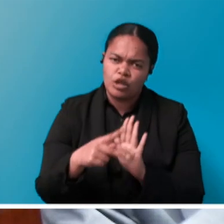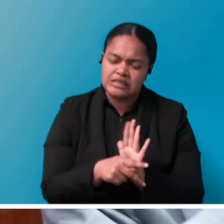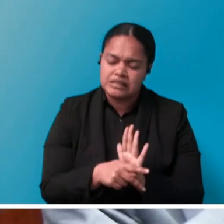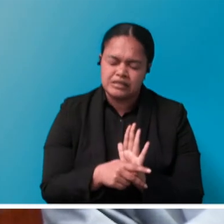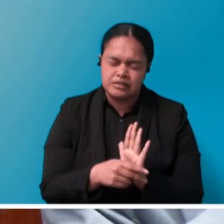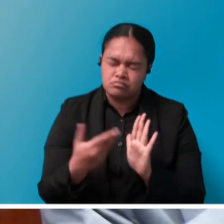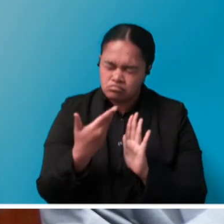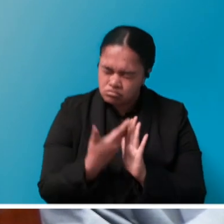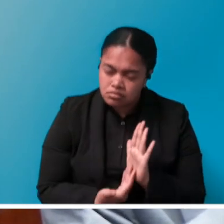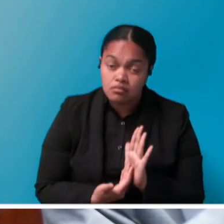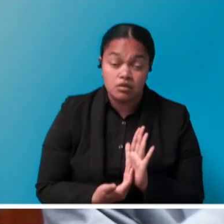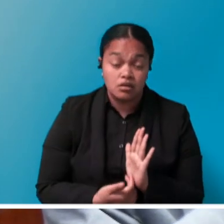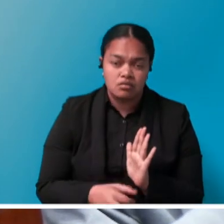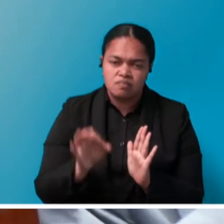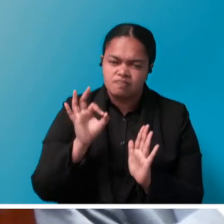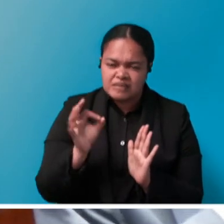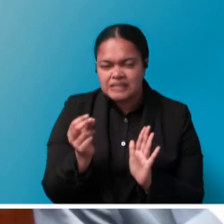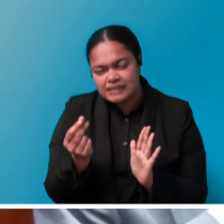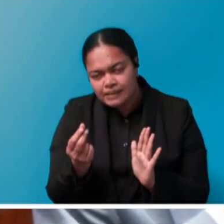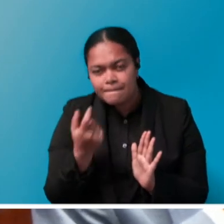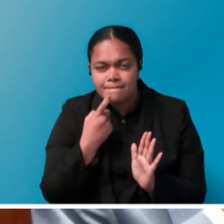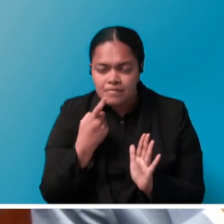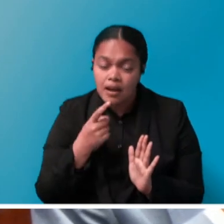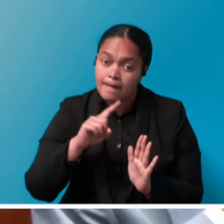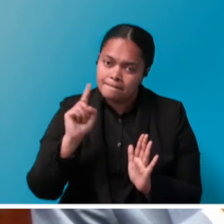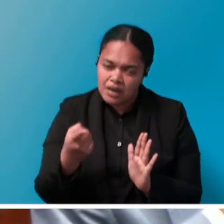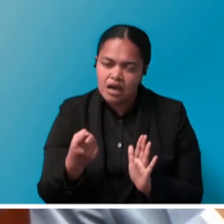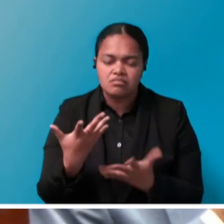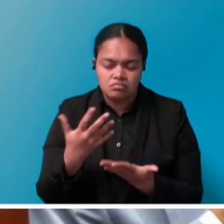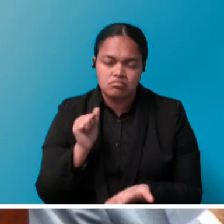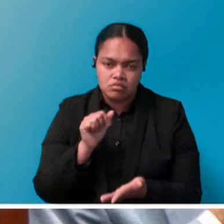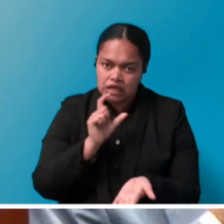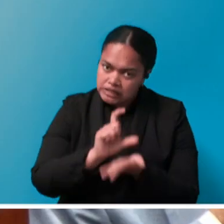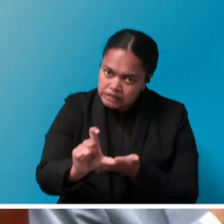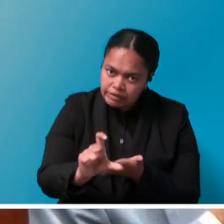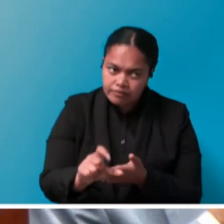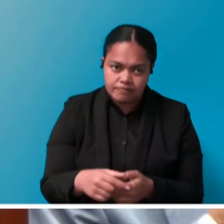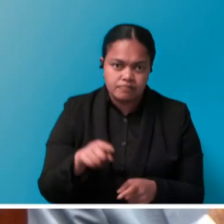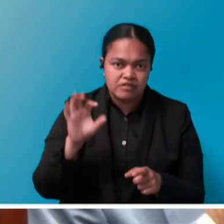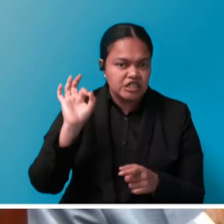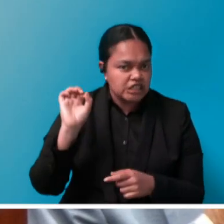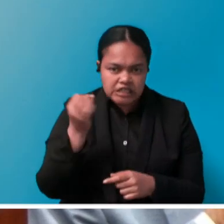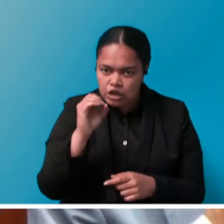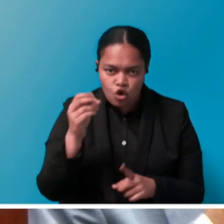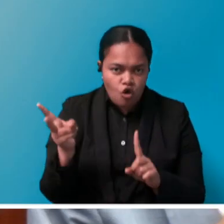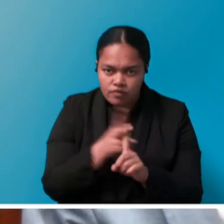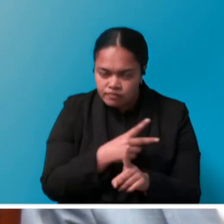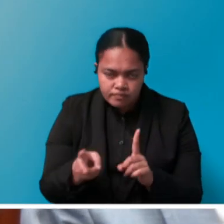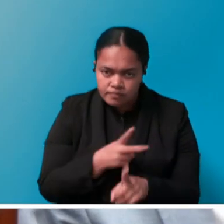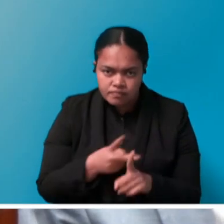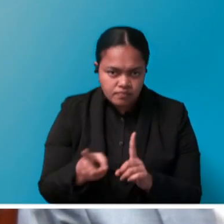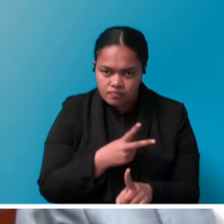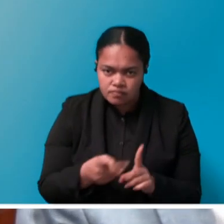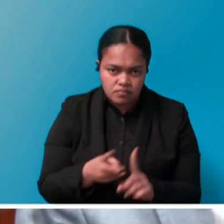but firm guiding principles. Zero tolerance, that means abuse, neglect, and exploitation will not be